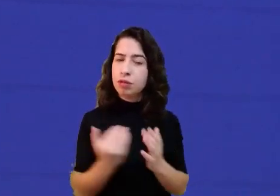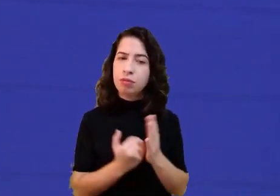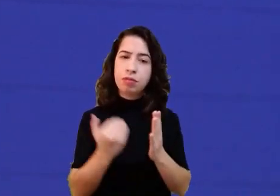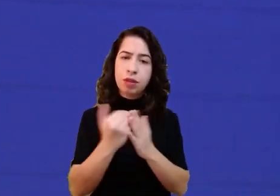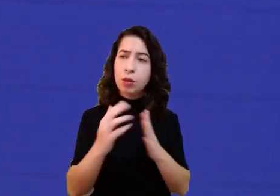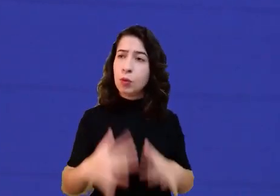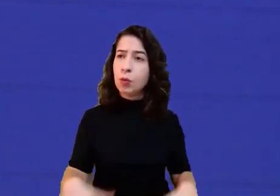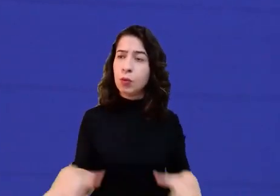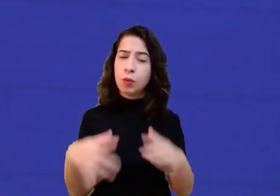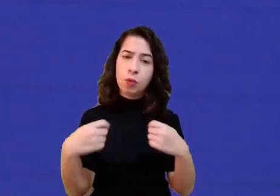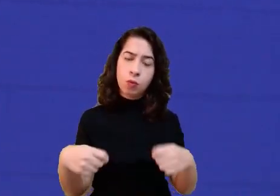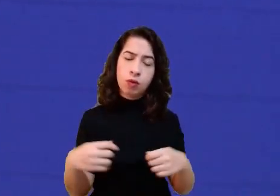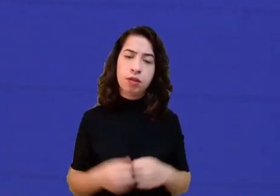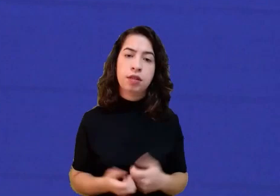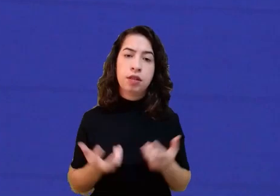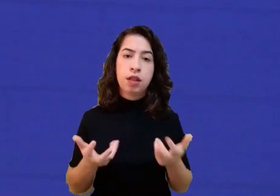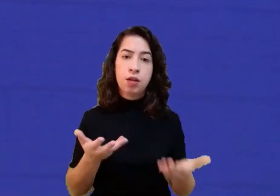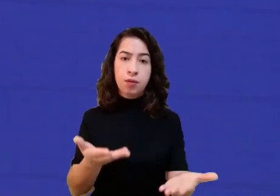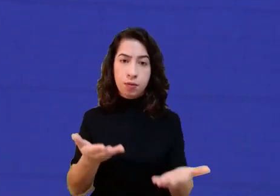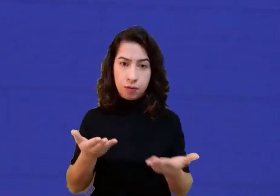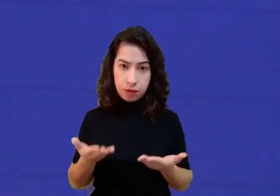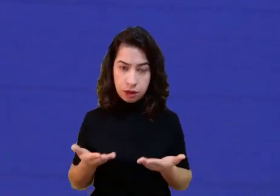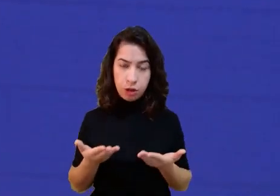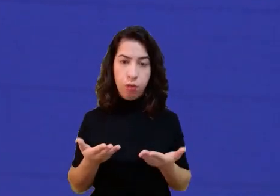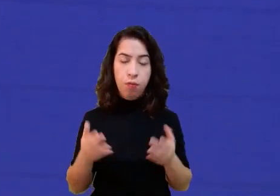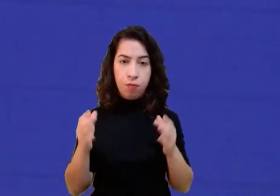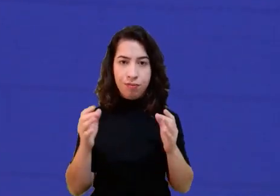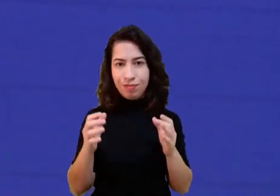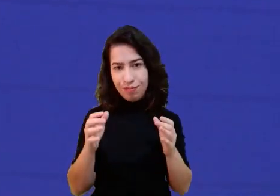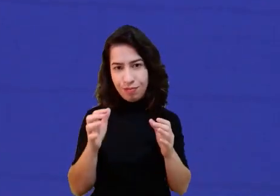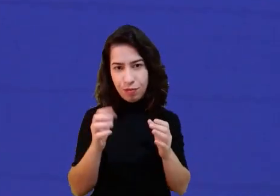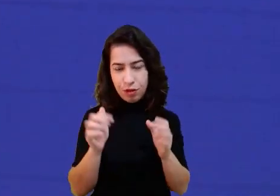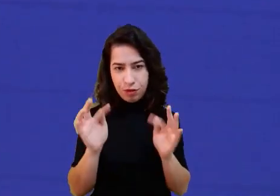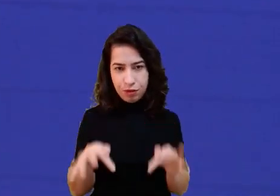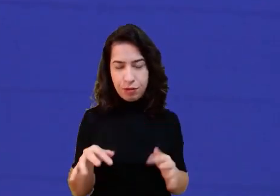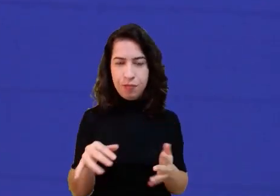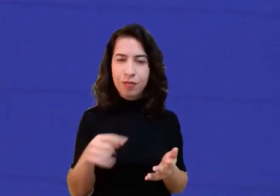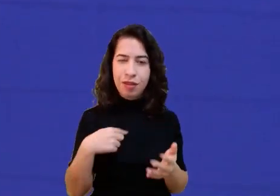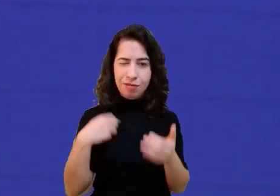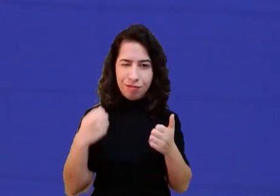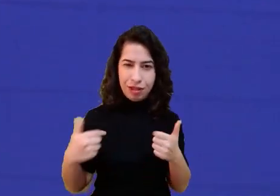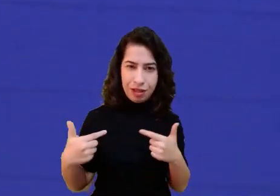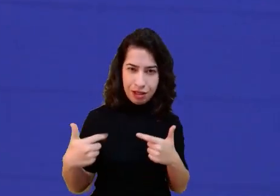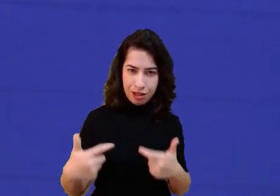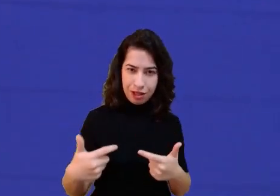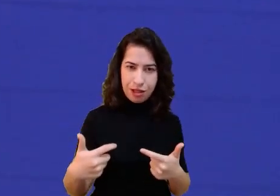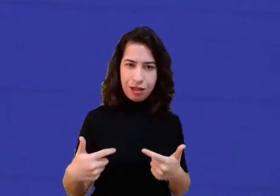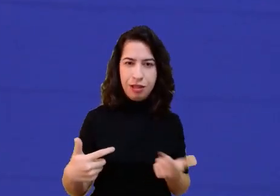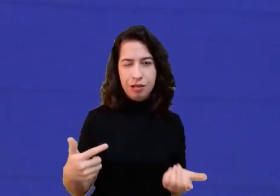And now I would invite you all, since we talked about war, let's have an analogy.